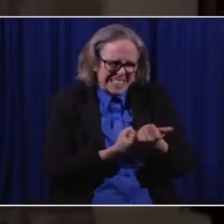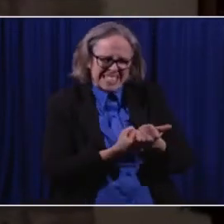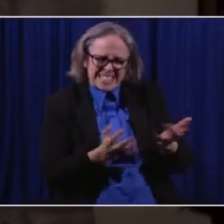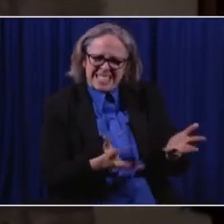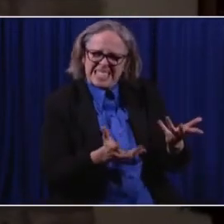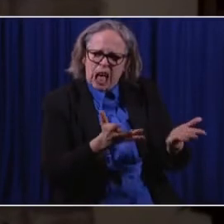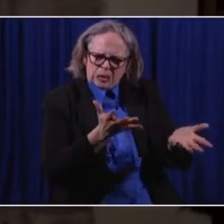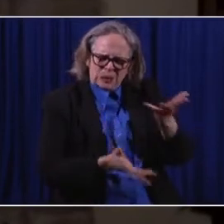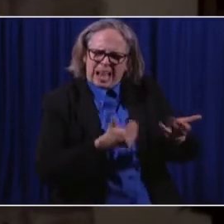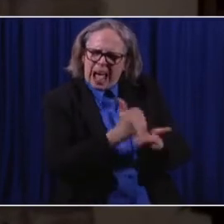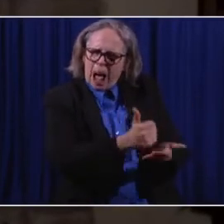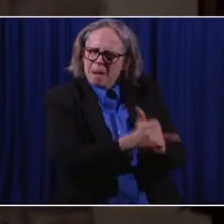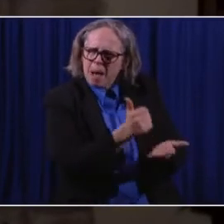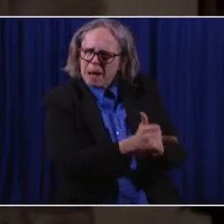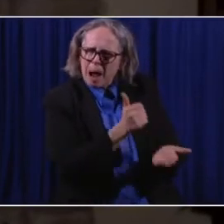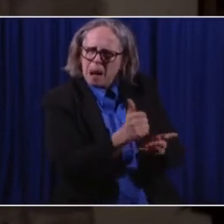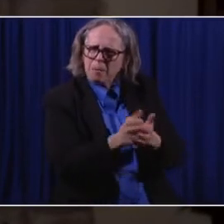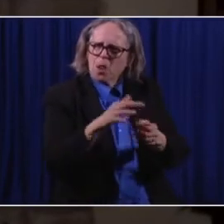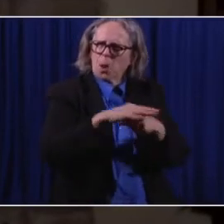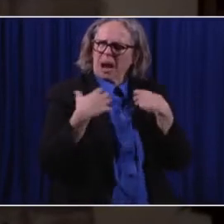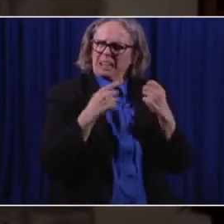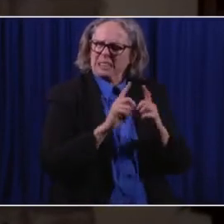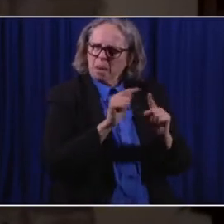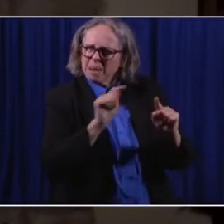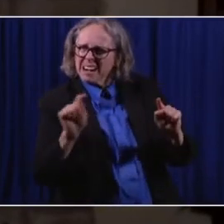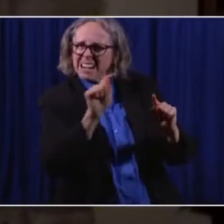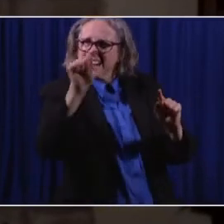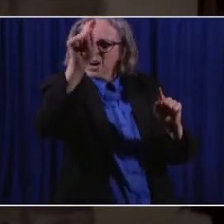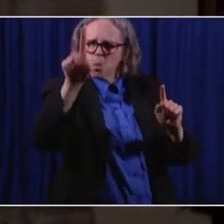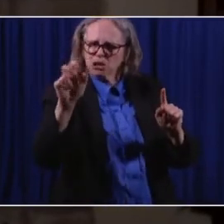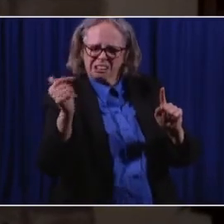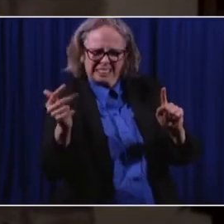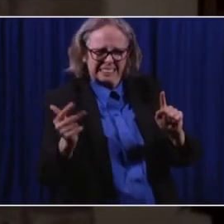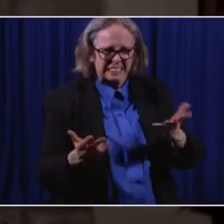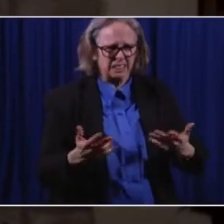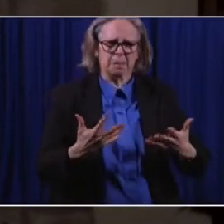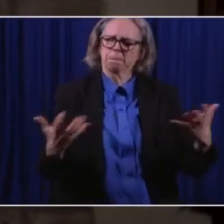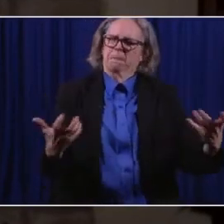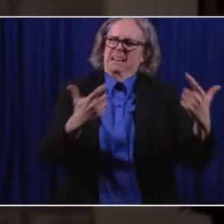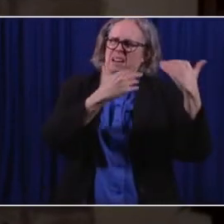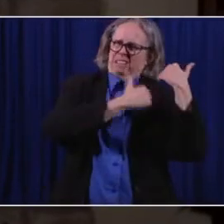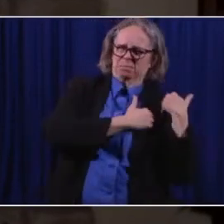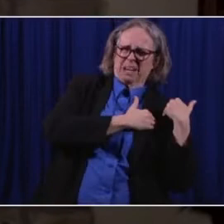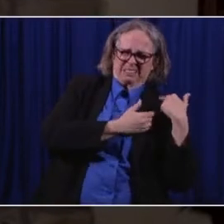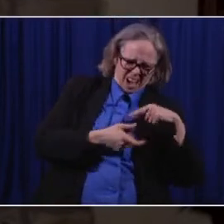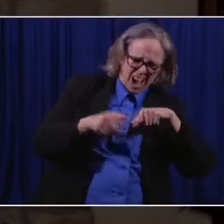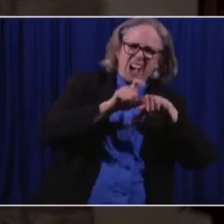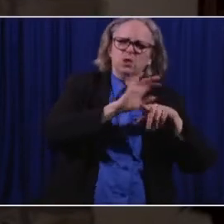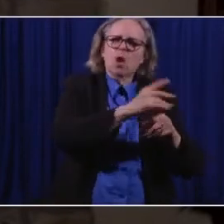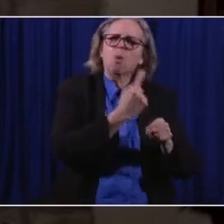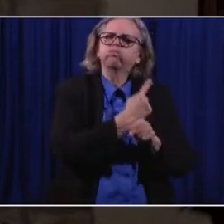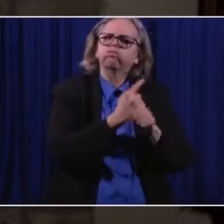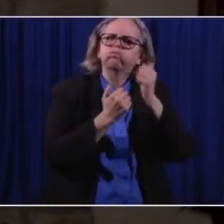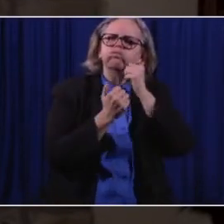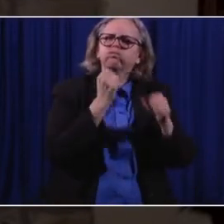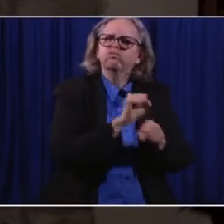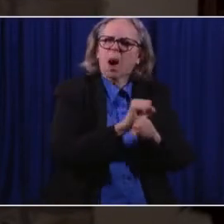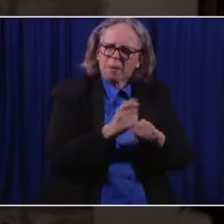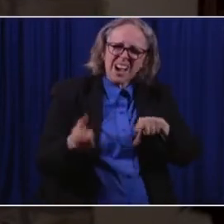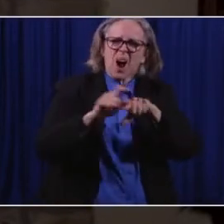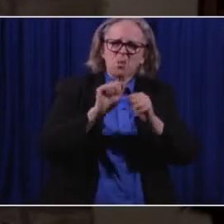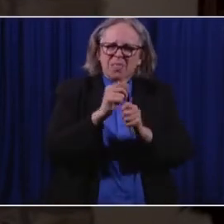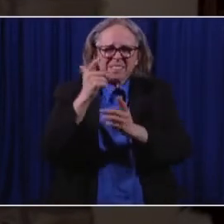the, you know, help that we can give them. But again, they're just starting in this as well. So, you